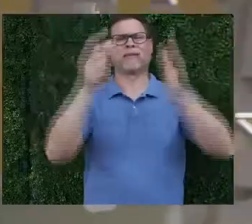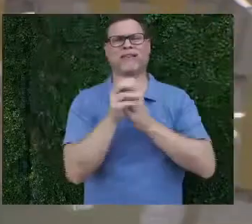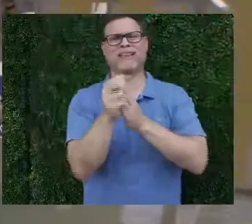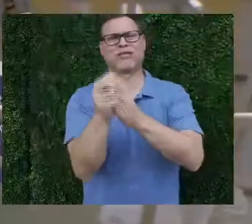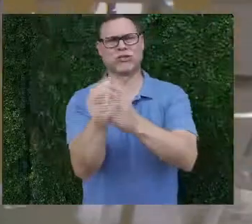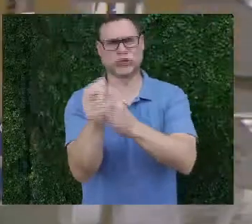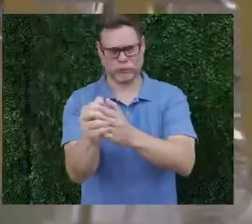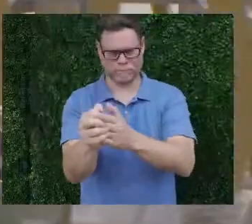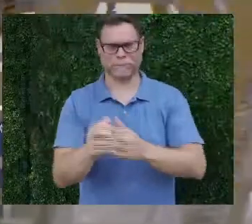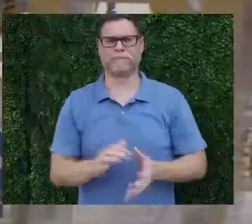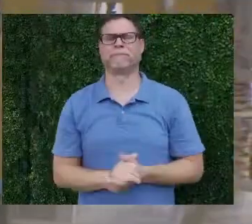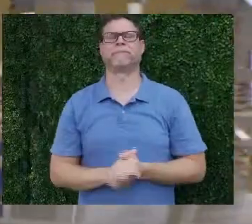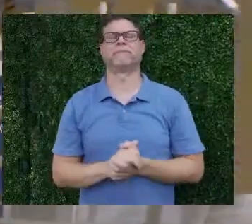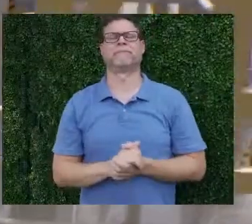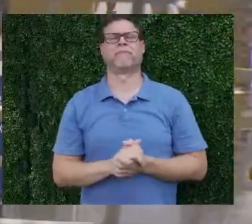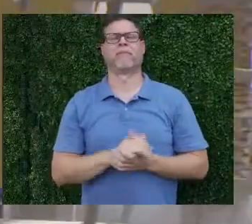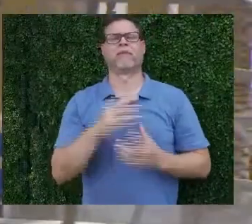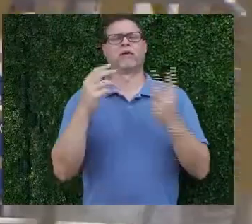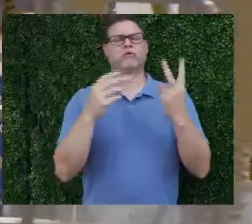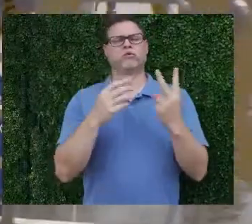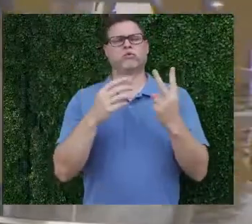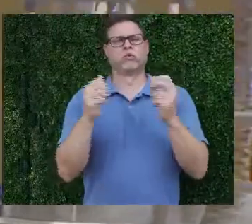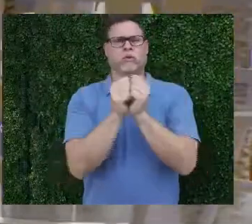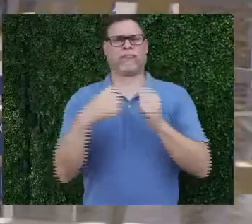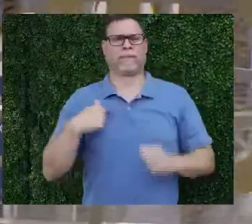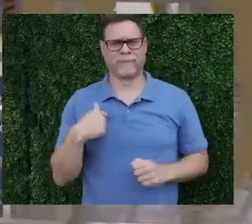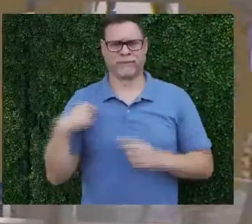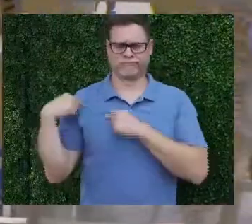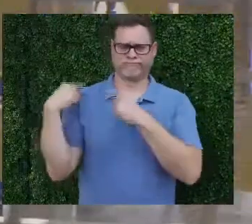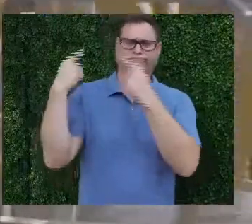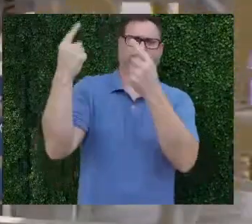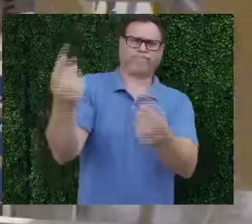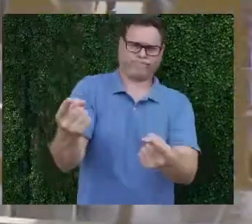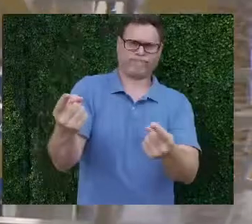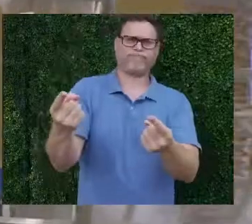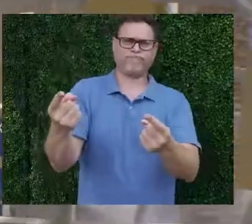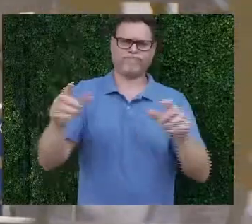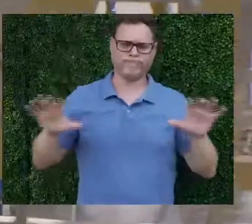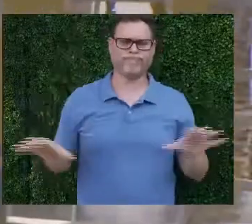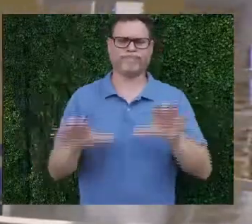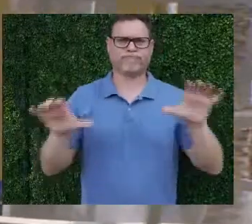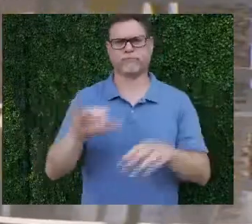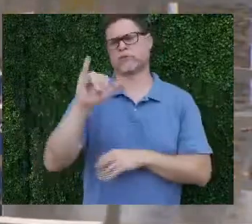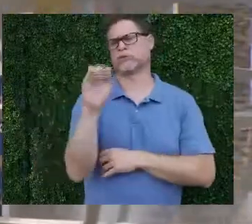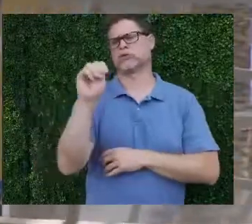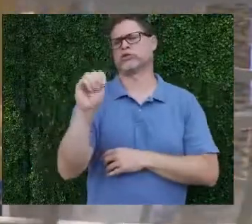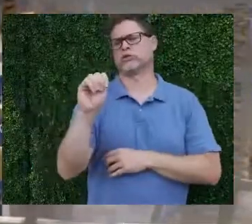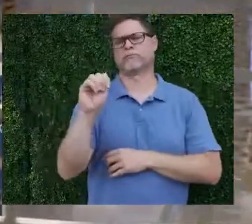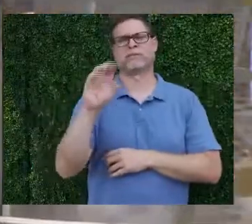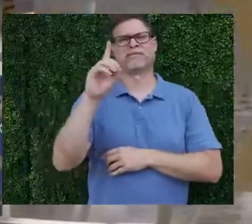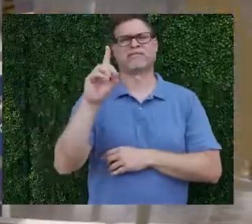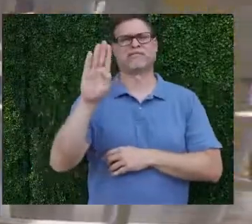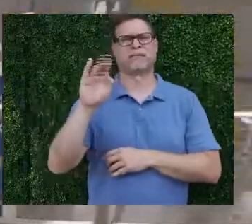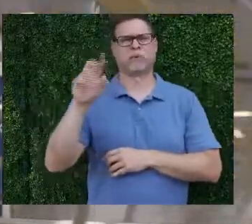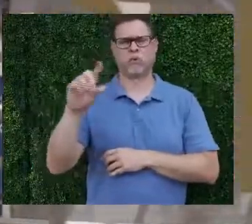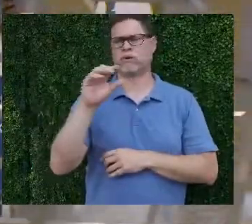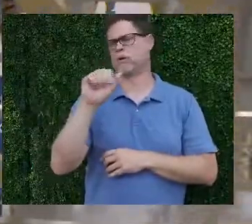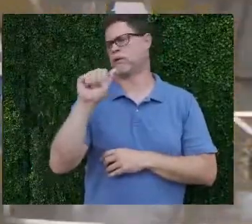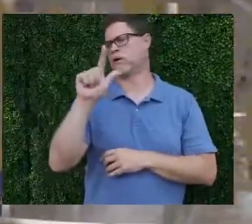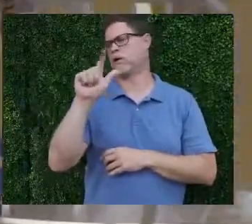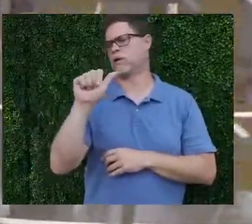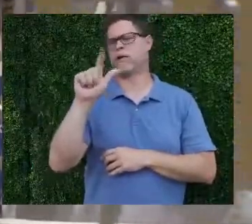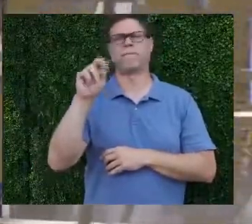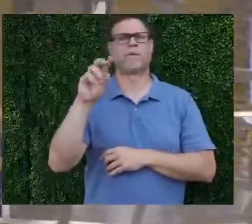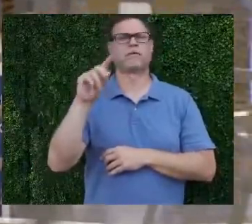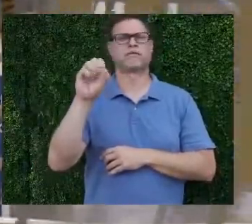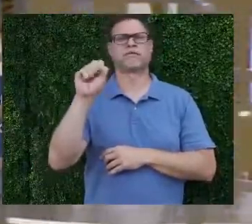stewardship. And the two folks side by side with me throughout this effort, Jim DeBoo and Ana Montesantos. I want to thank